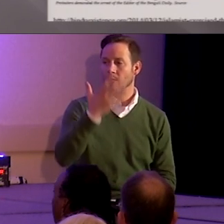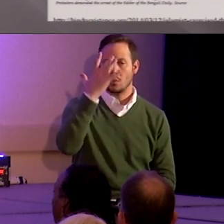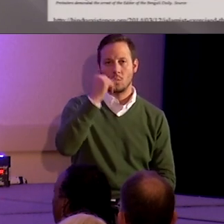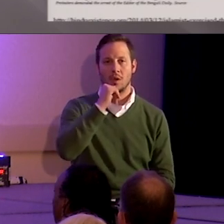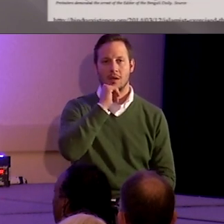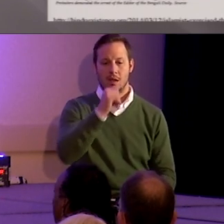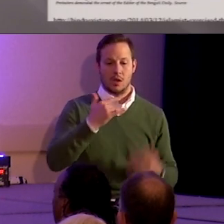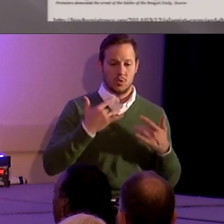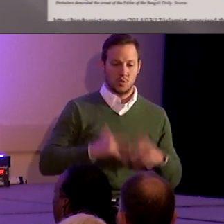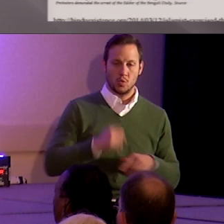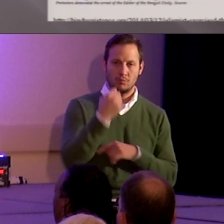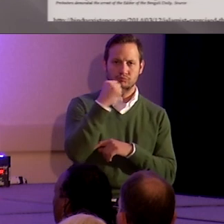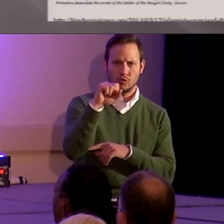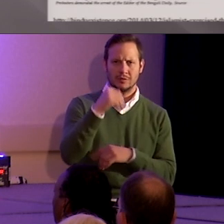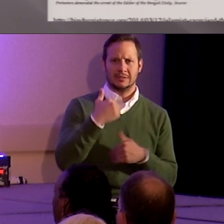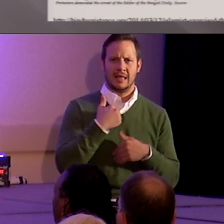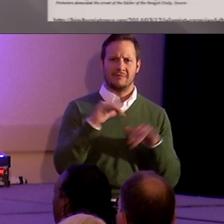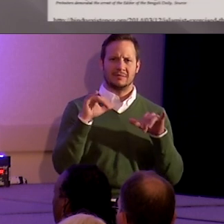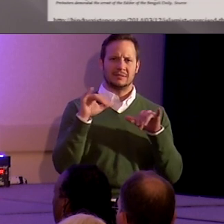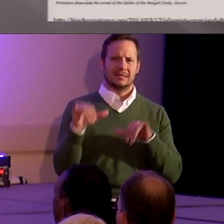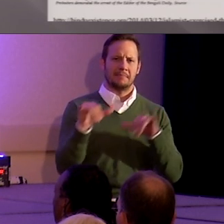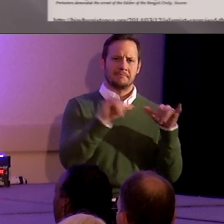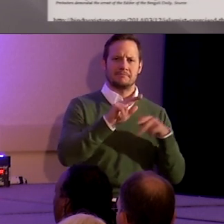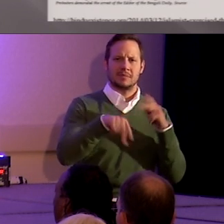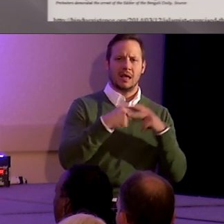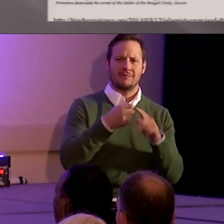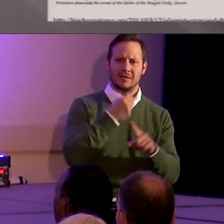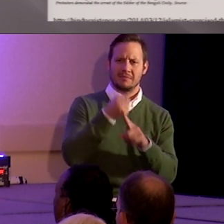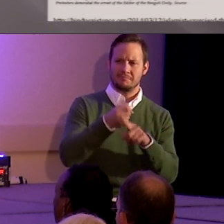not nude protest? In fact, the